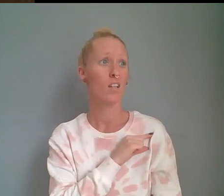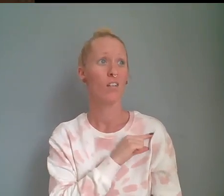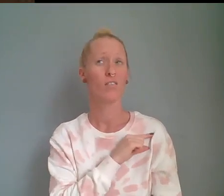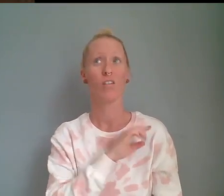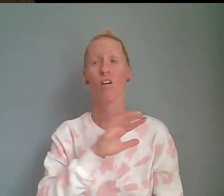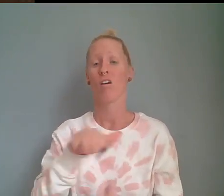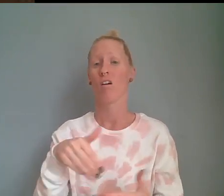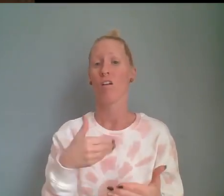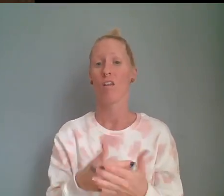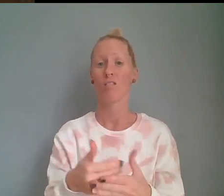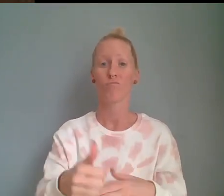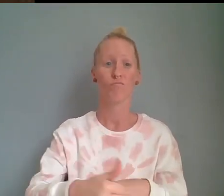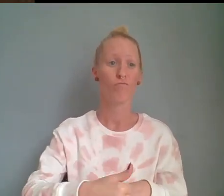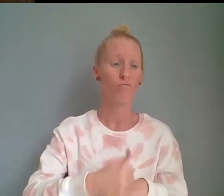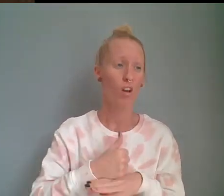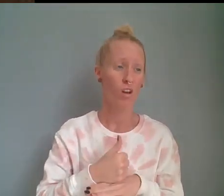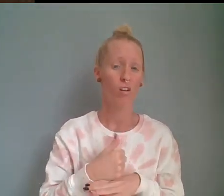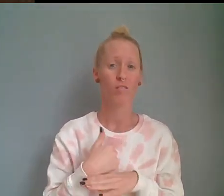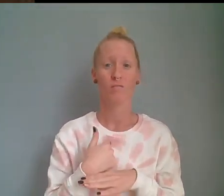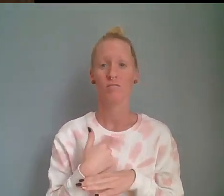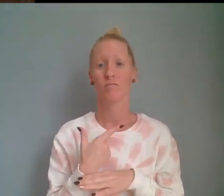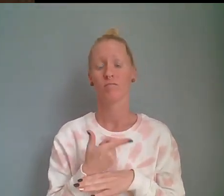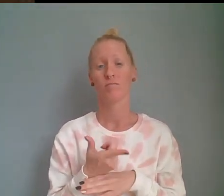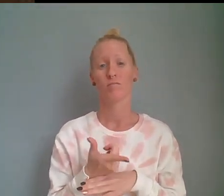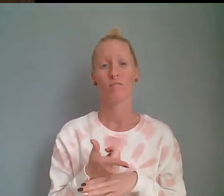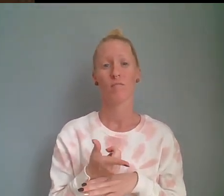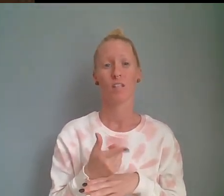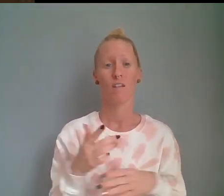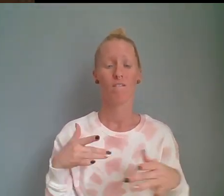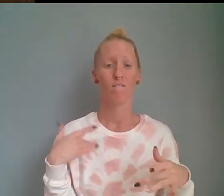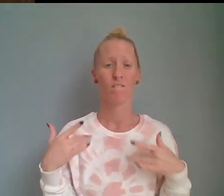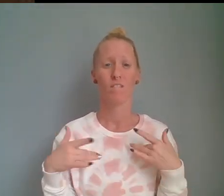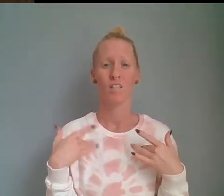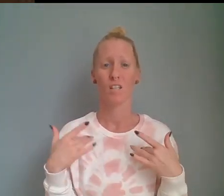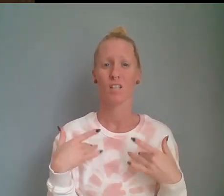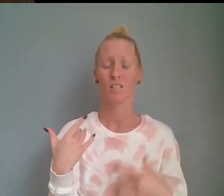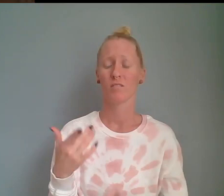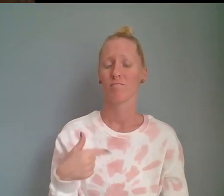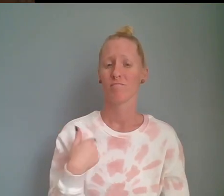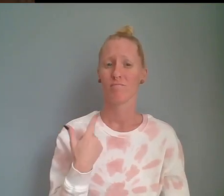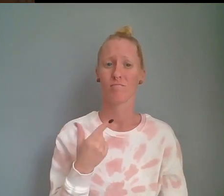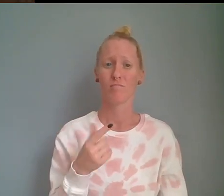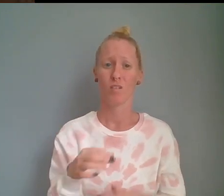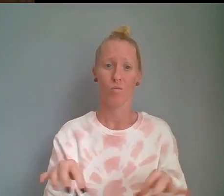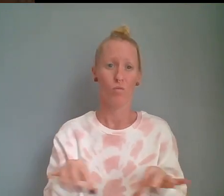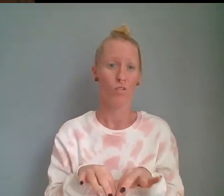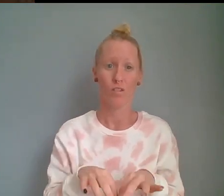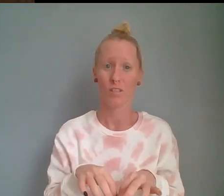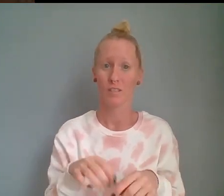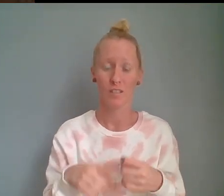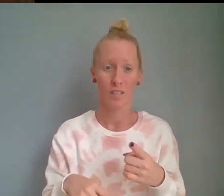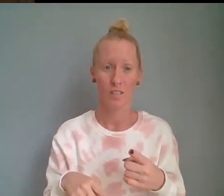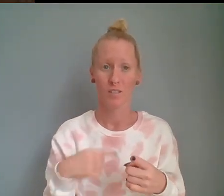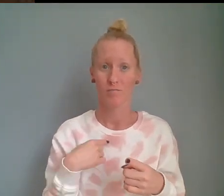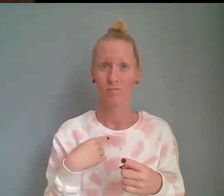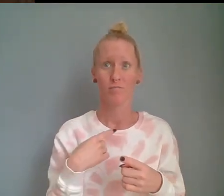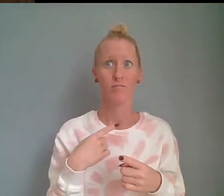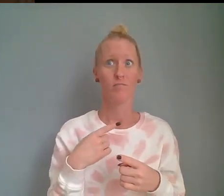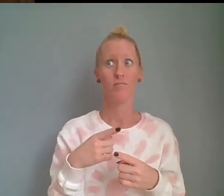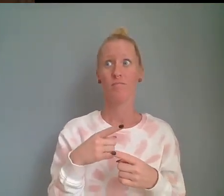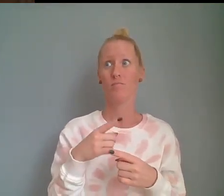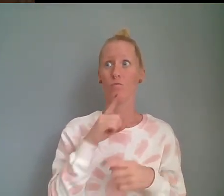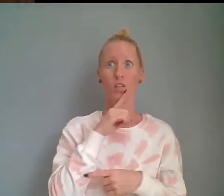fault. And the guilt feelings or sense of worthlessness can even get psychotic. They can lose touch with